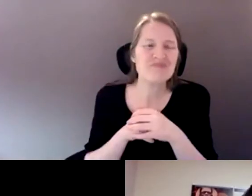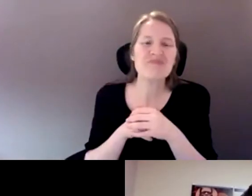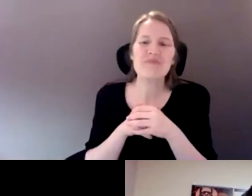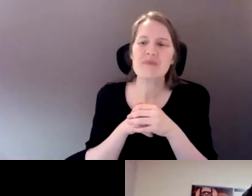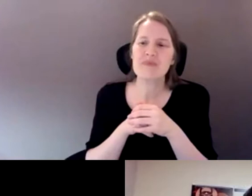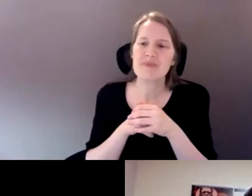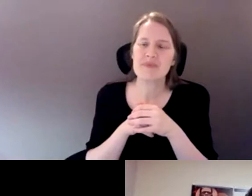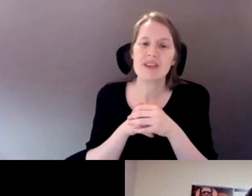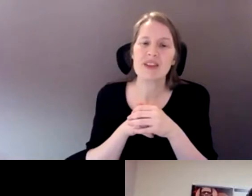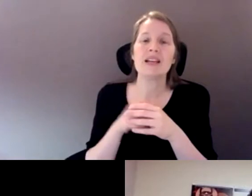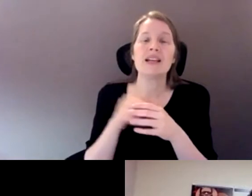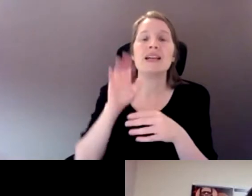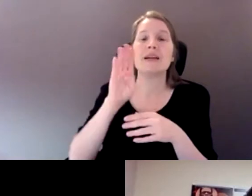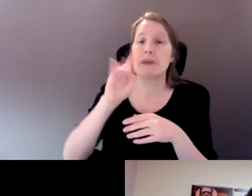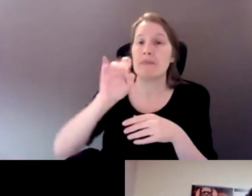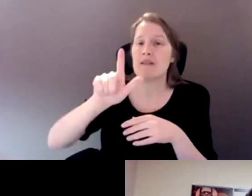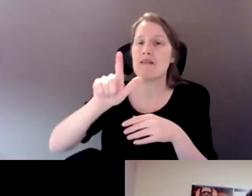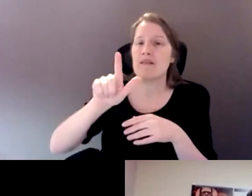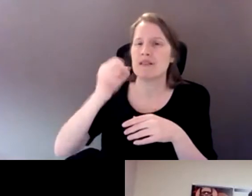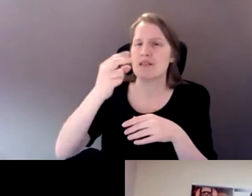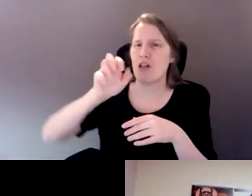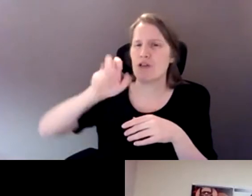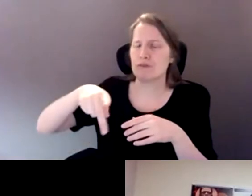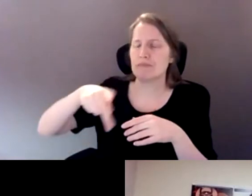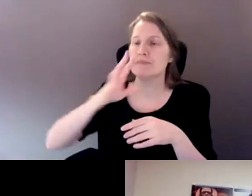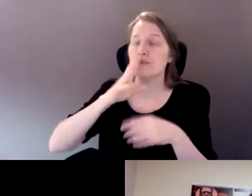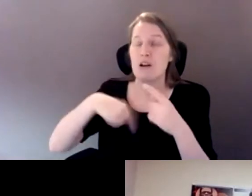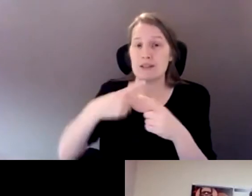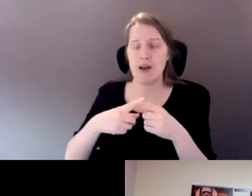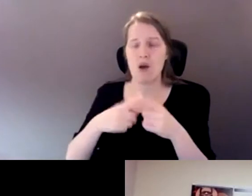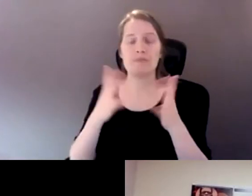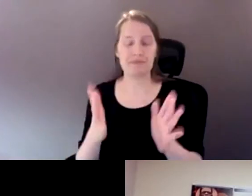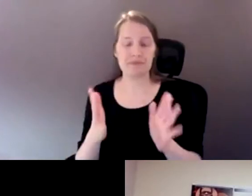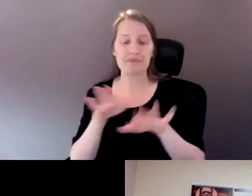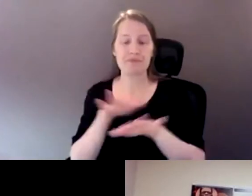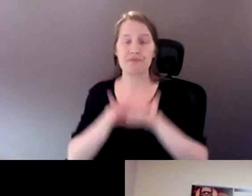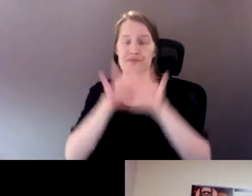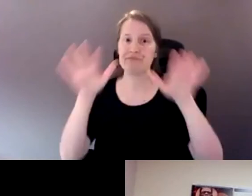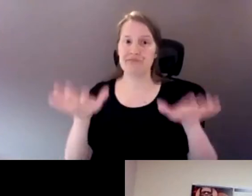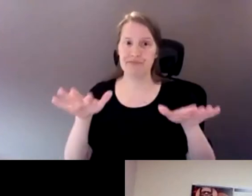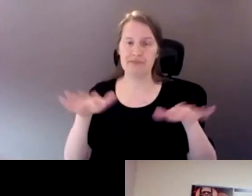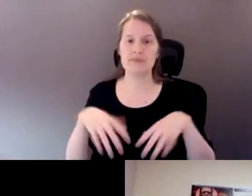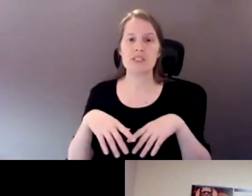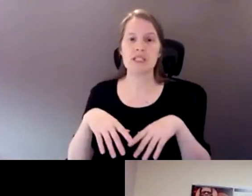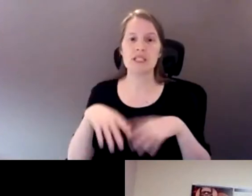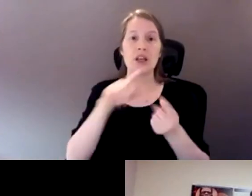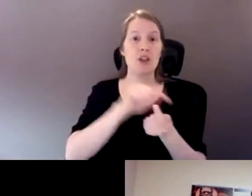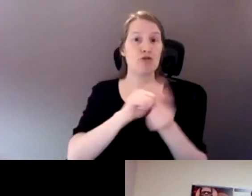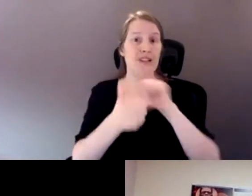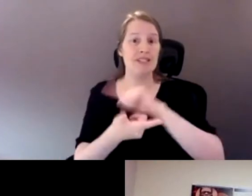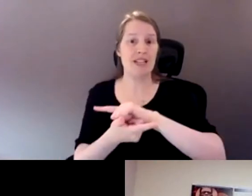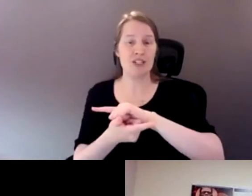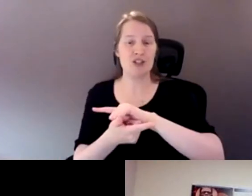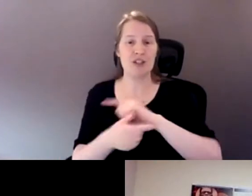within biblical scholarship, there's often a distinction made between, in the translation of